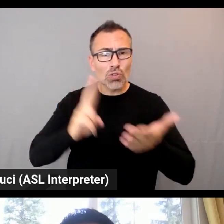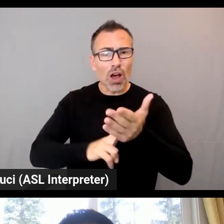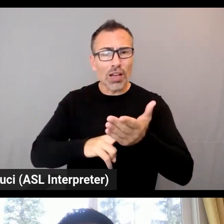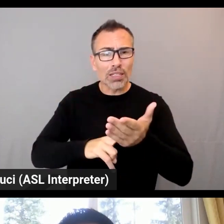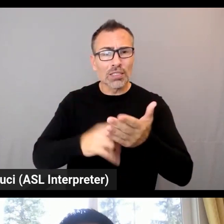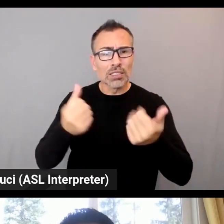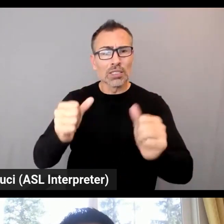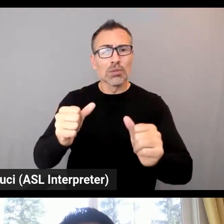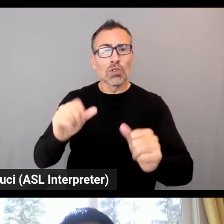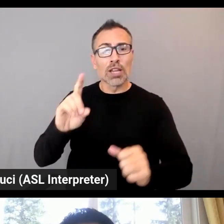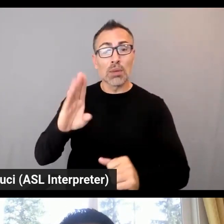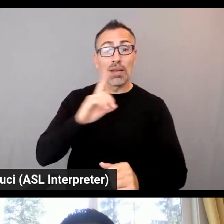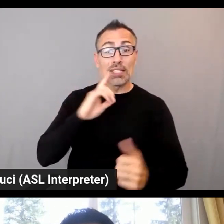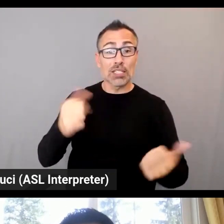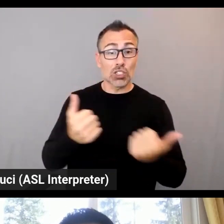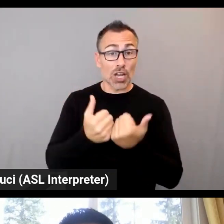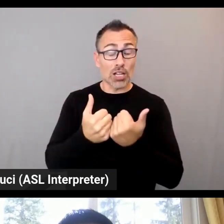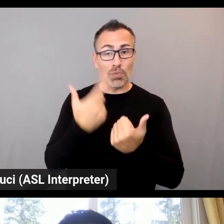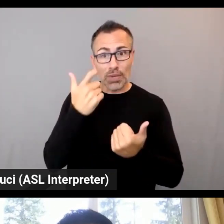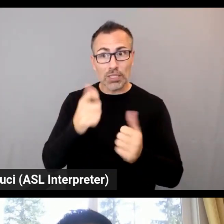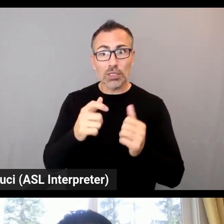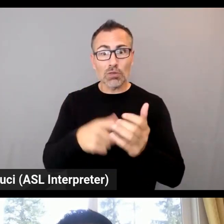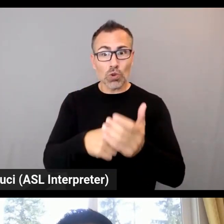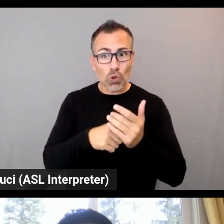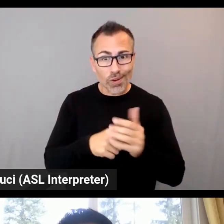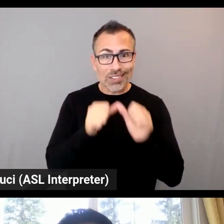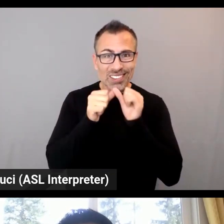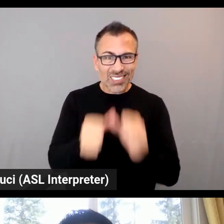requires continuous monitoring and analysis of large